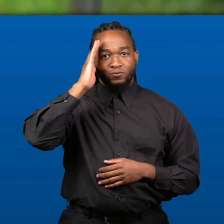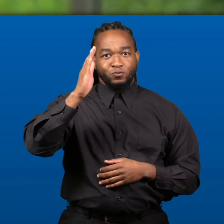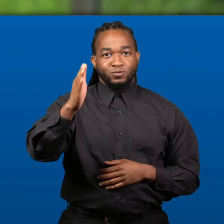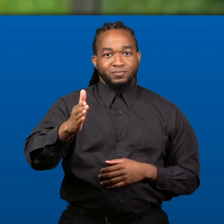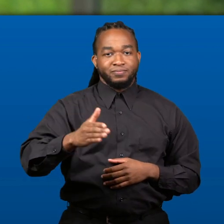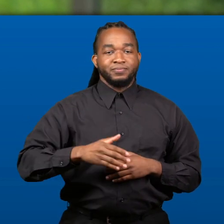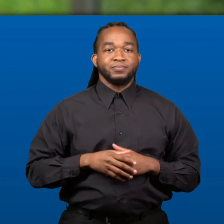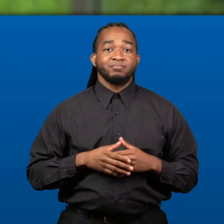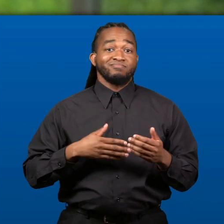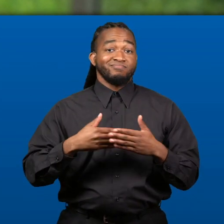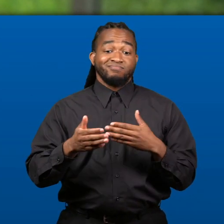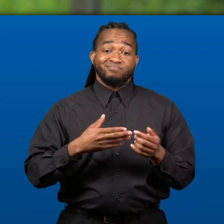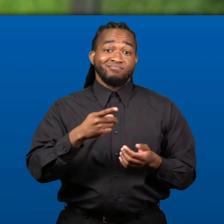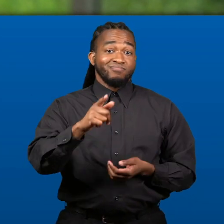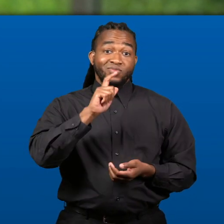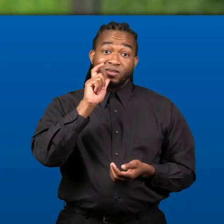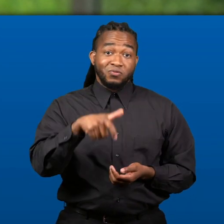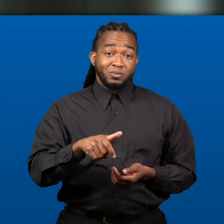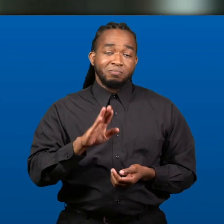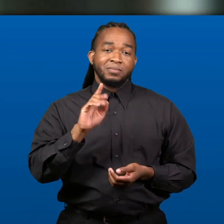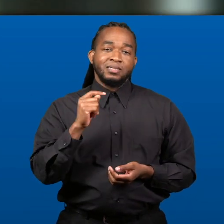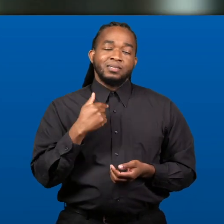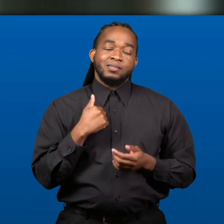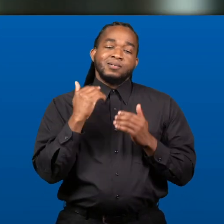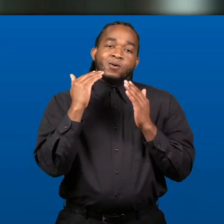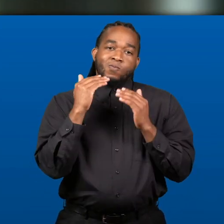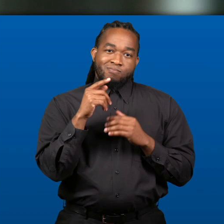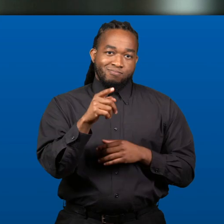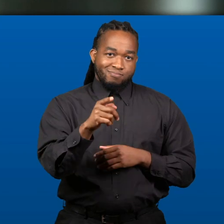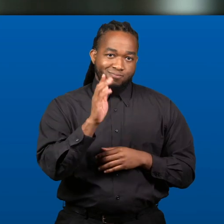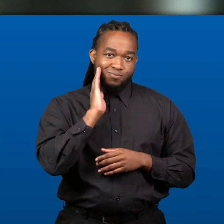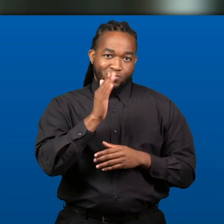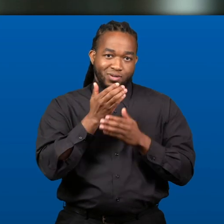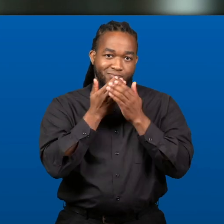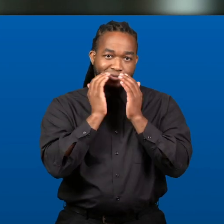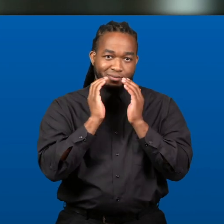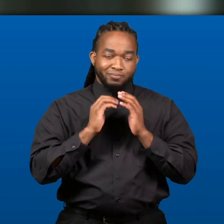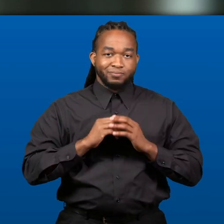Do it for their futures. Even if you don't have